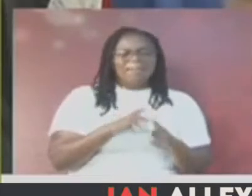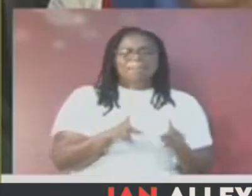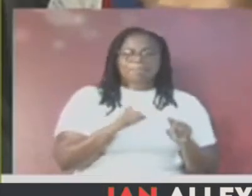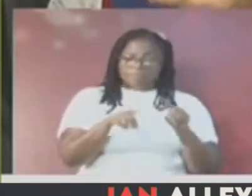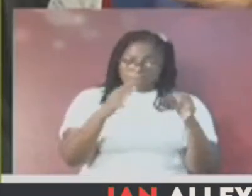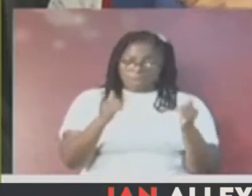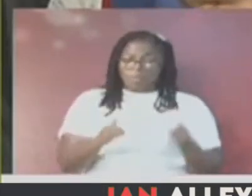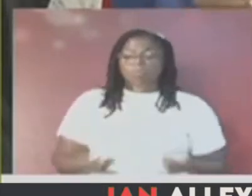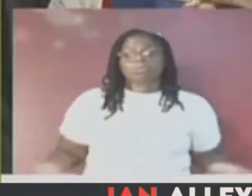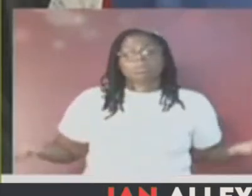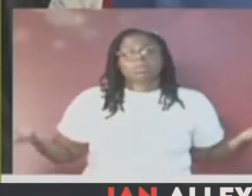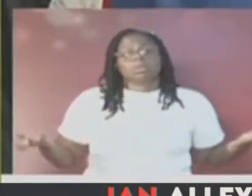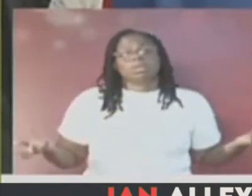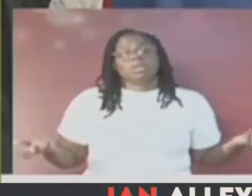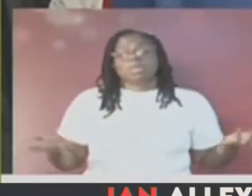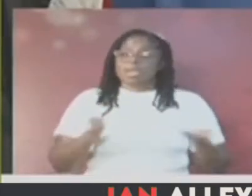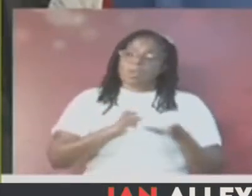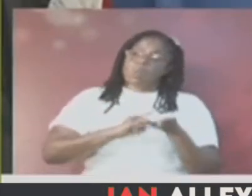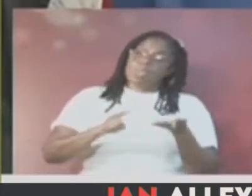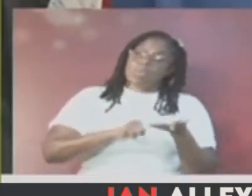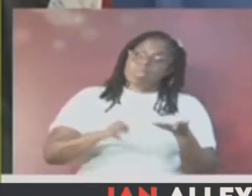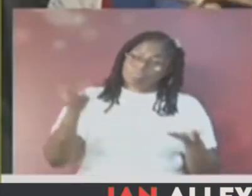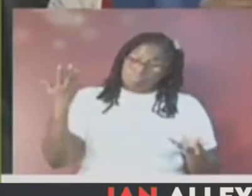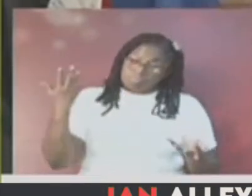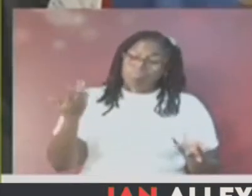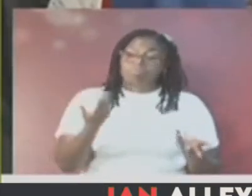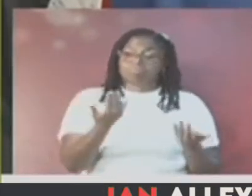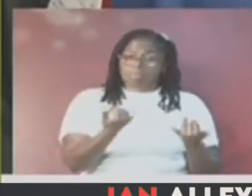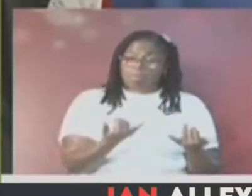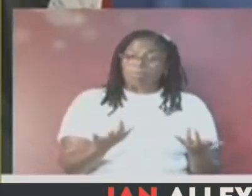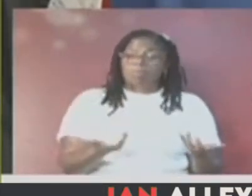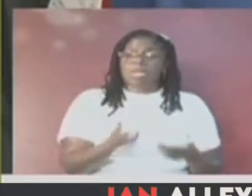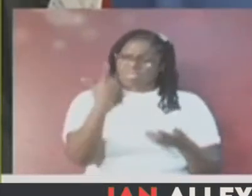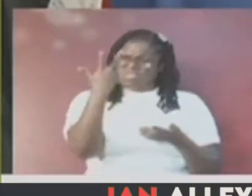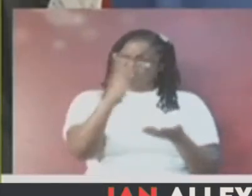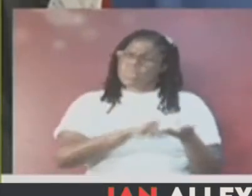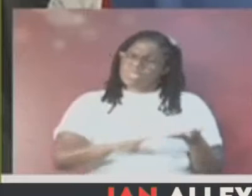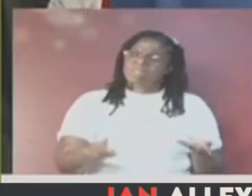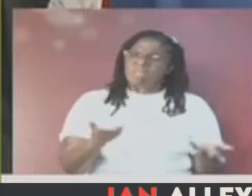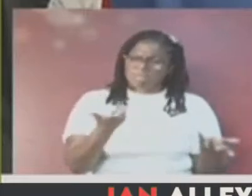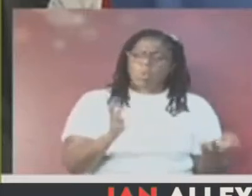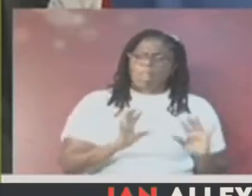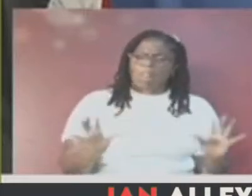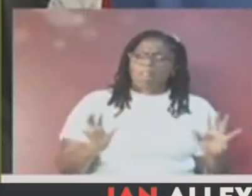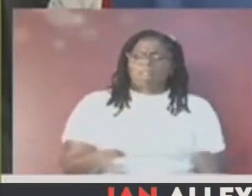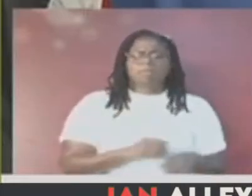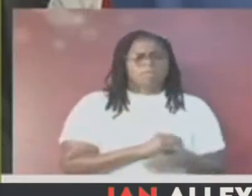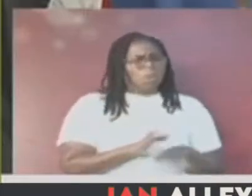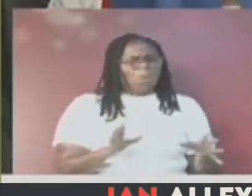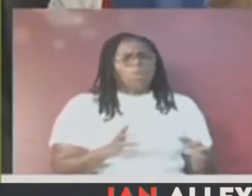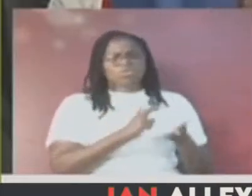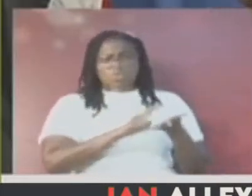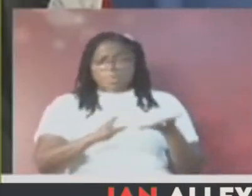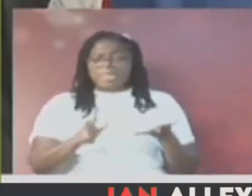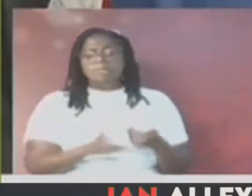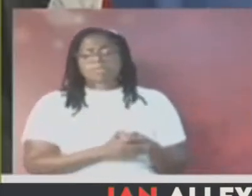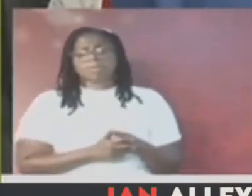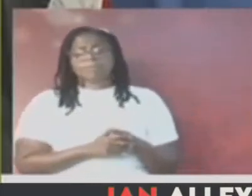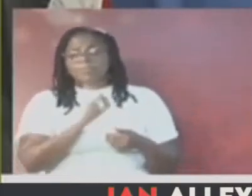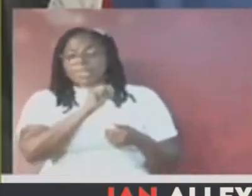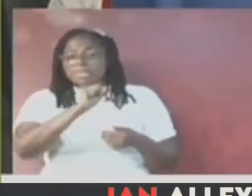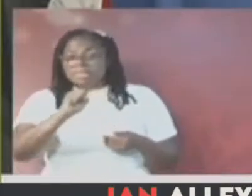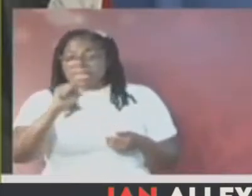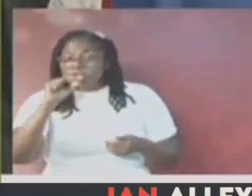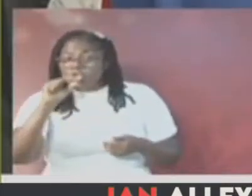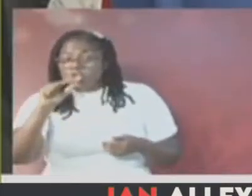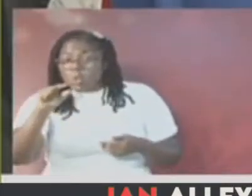But in the last few weeks, in 3 weeks actually, I think St. George East is now